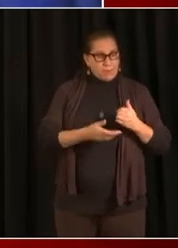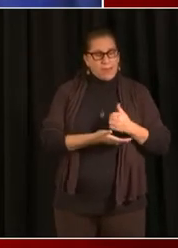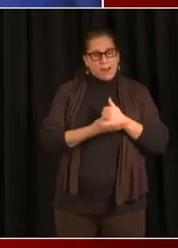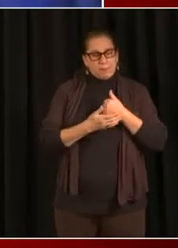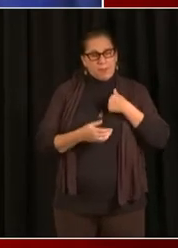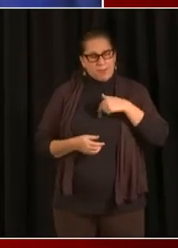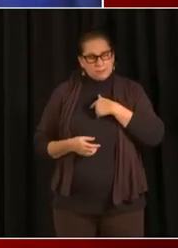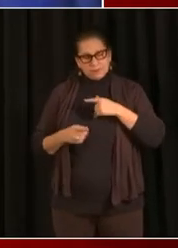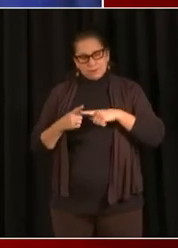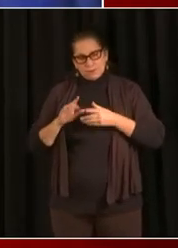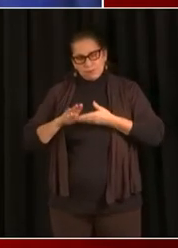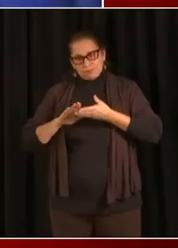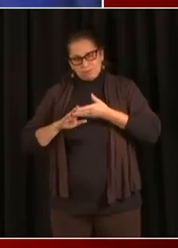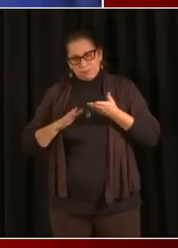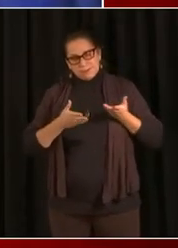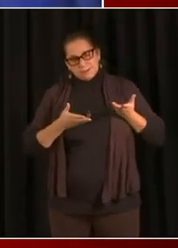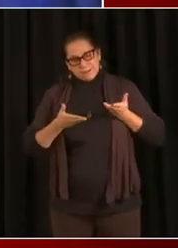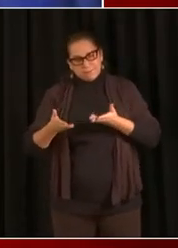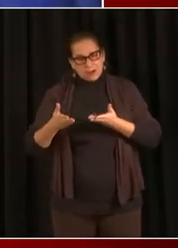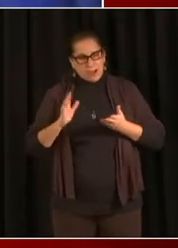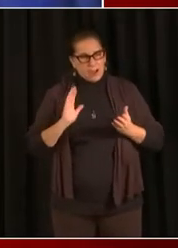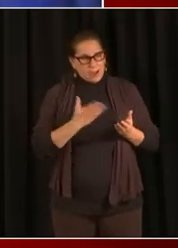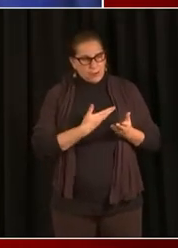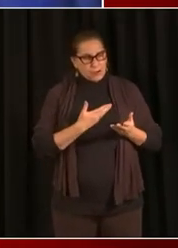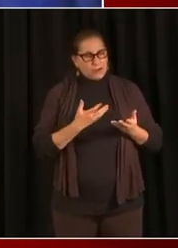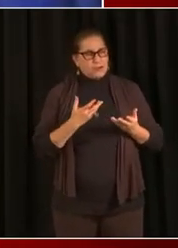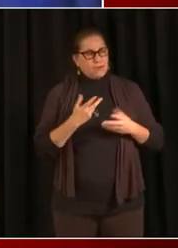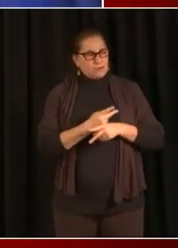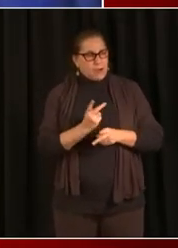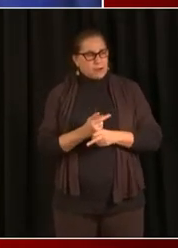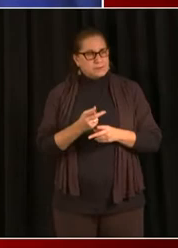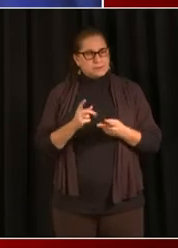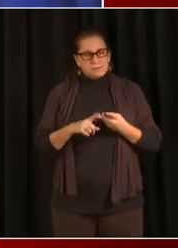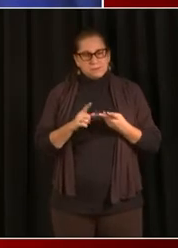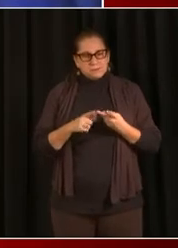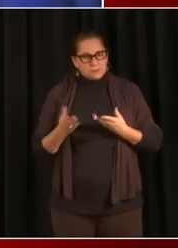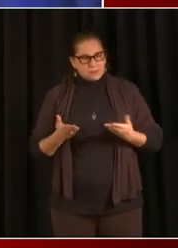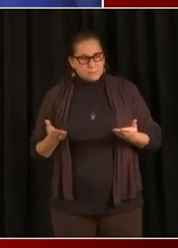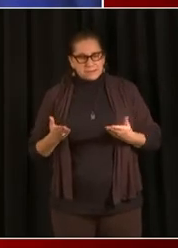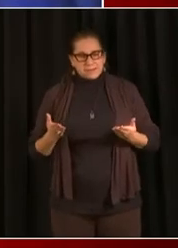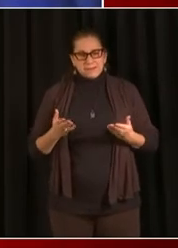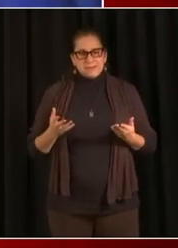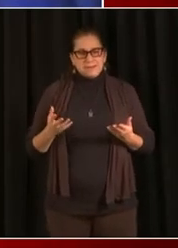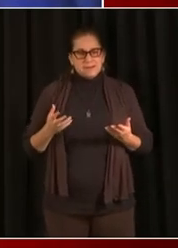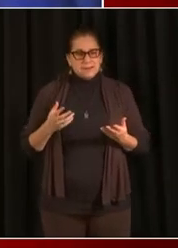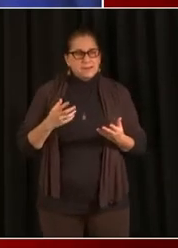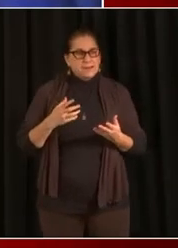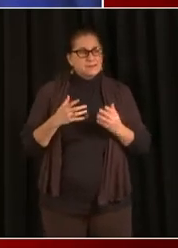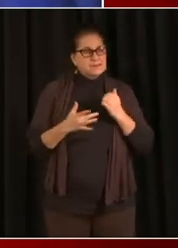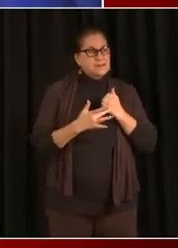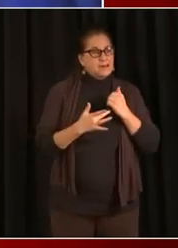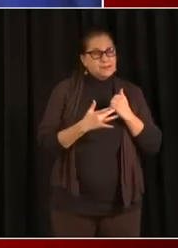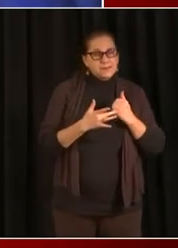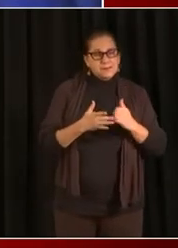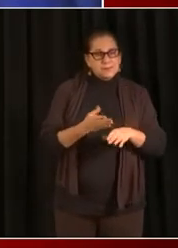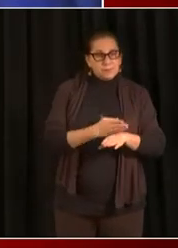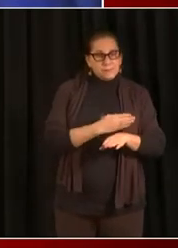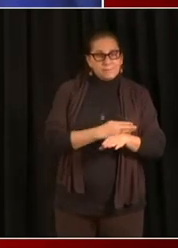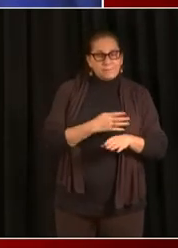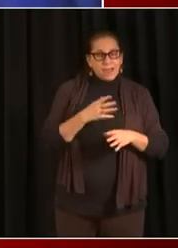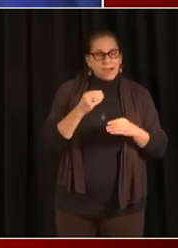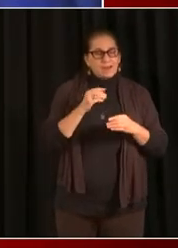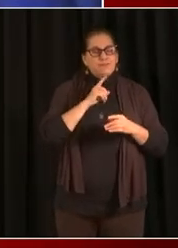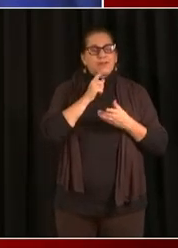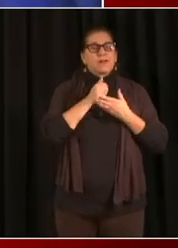our DC customers? And what other programs are there out there that technologically can advance a small